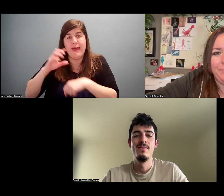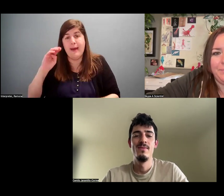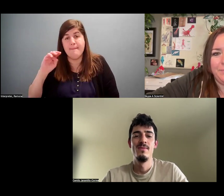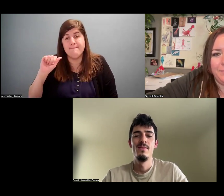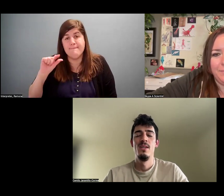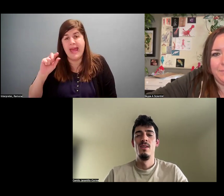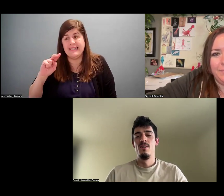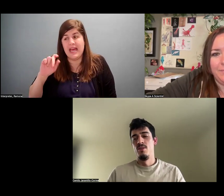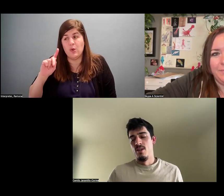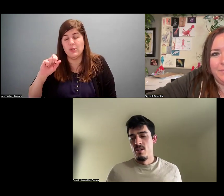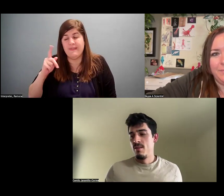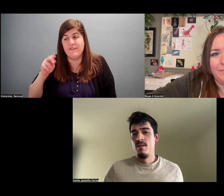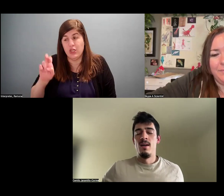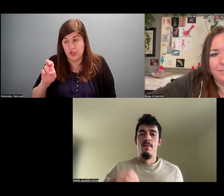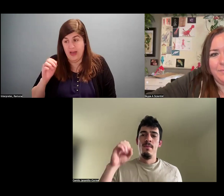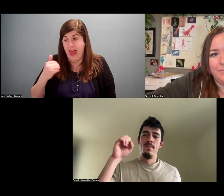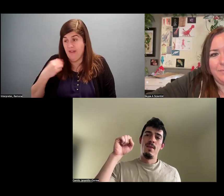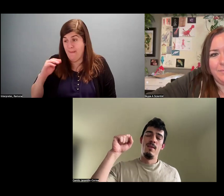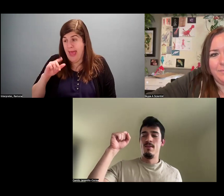it? So the Earth